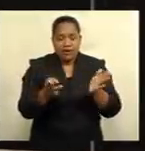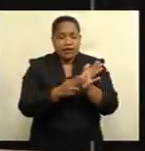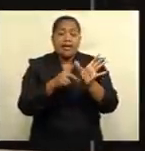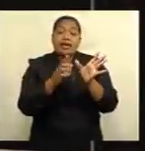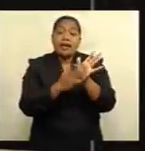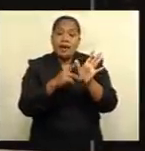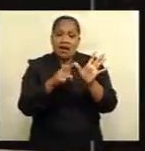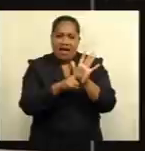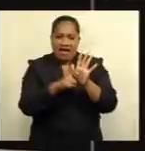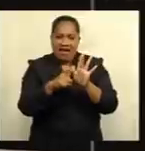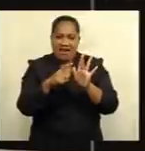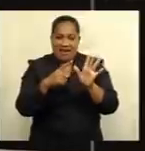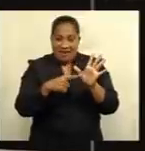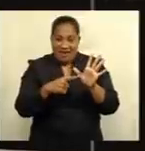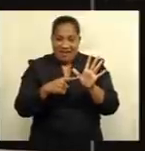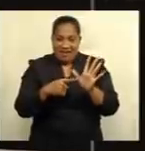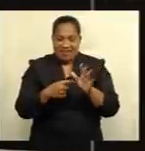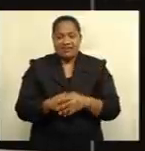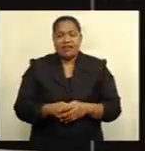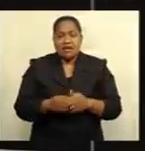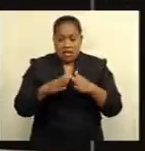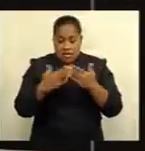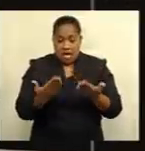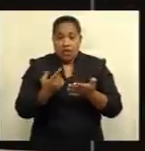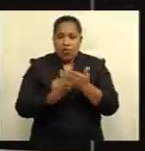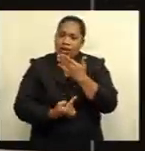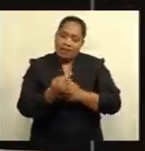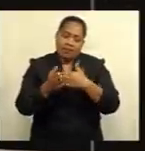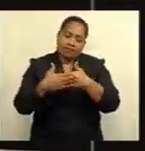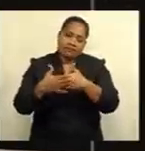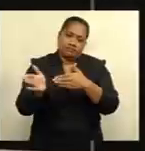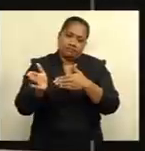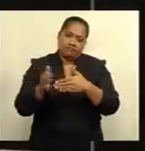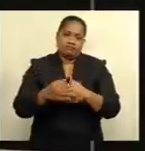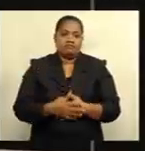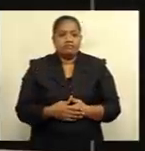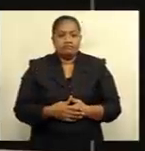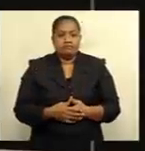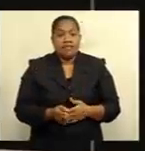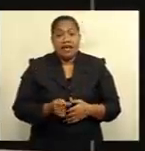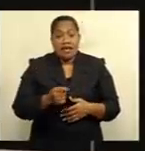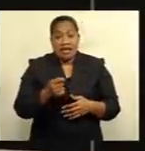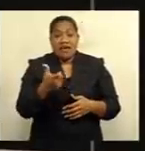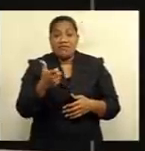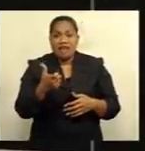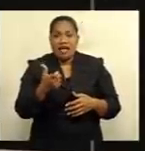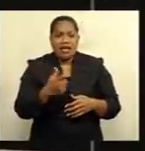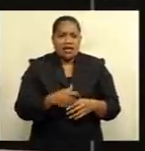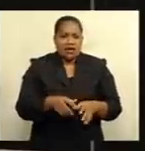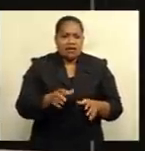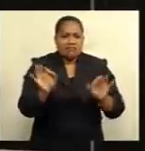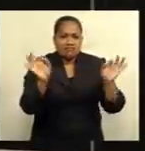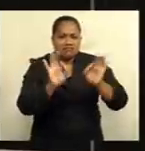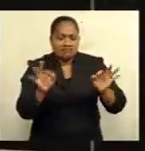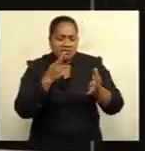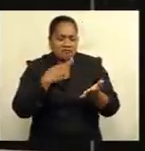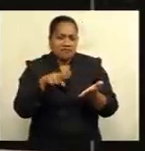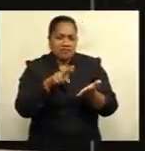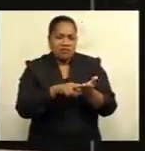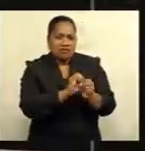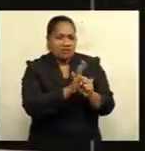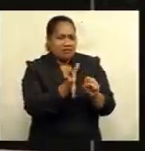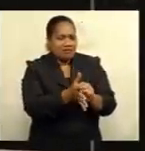lifted. FBC News understands the lifting of the restriction comes after no new COVID-19 cases were recorded in the settlement during